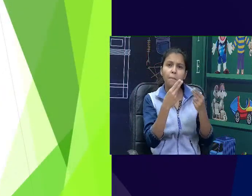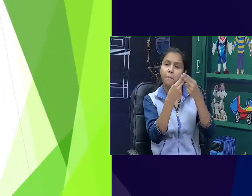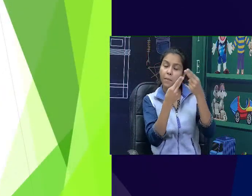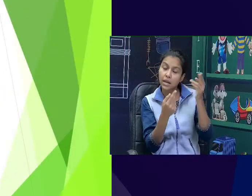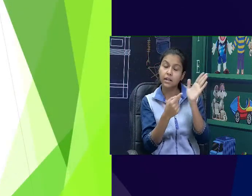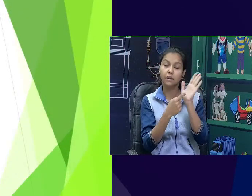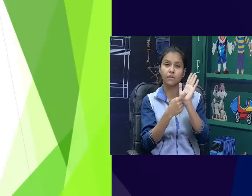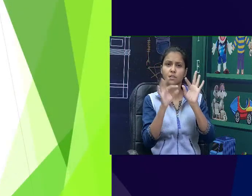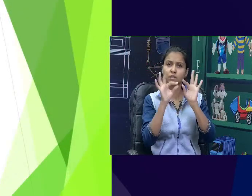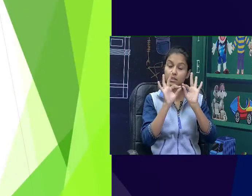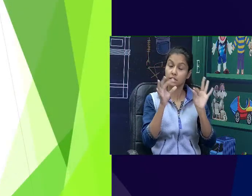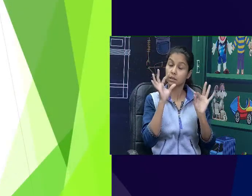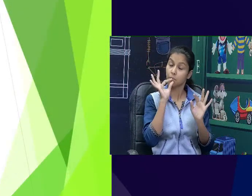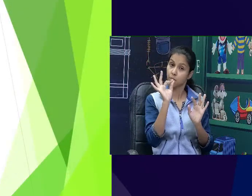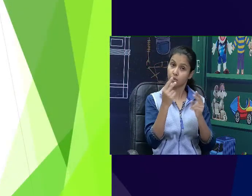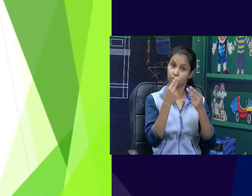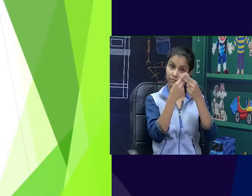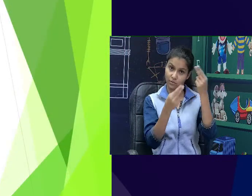book, and it is